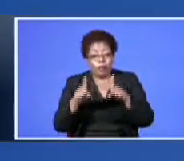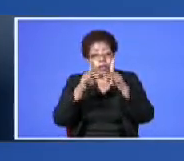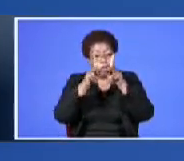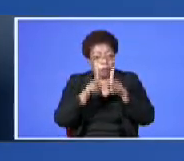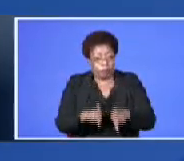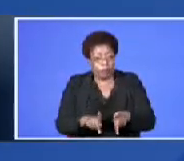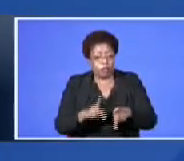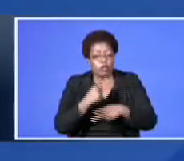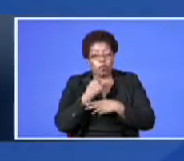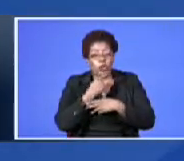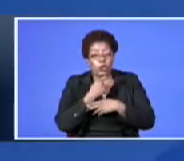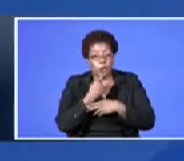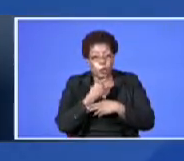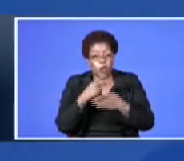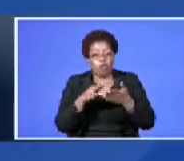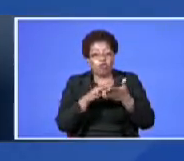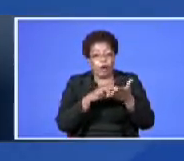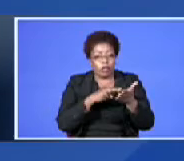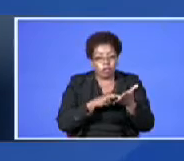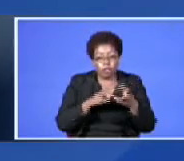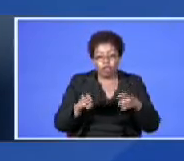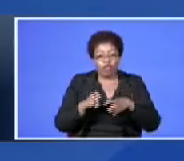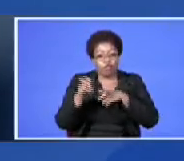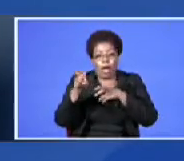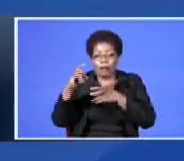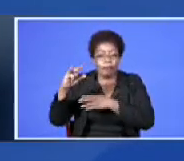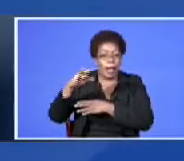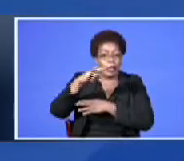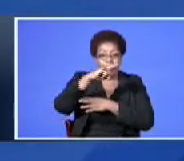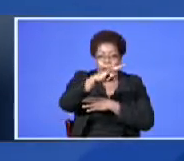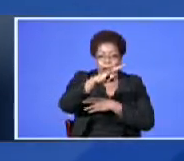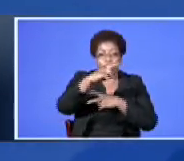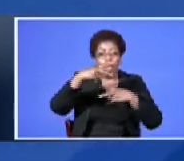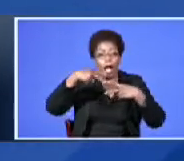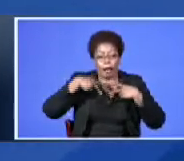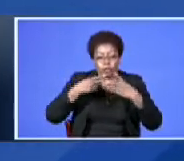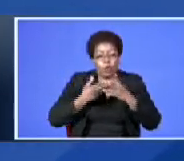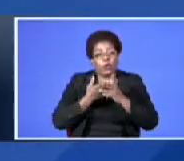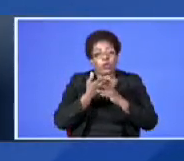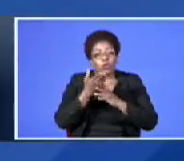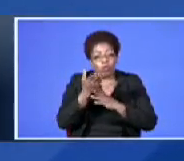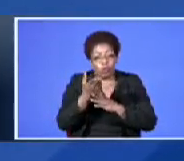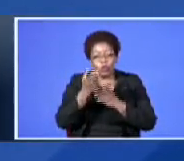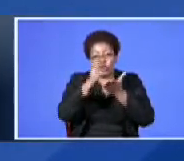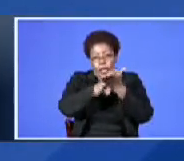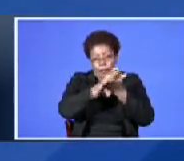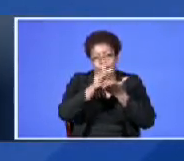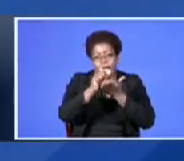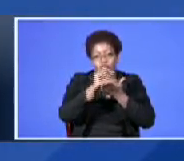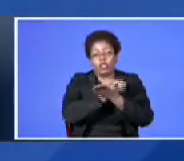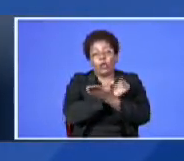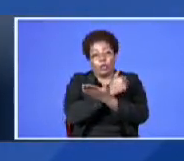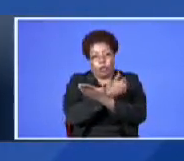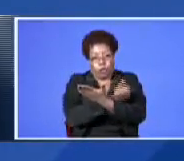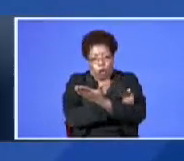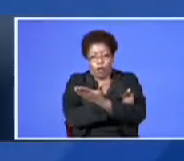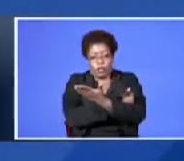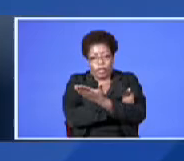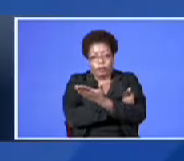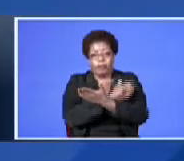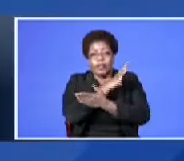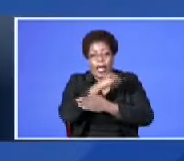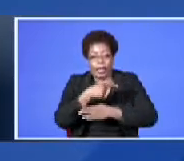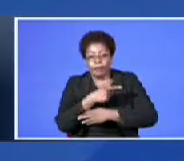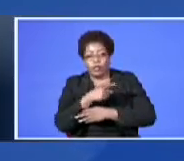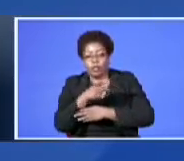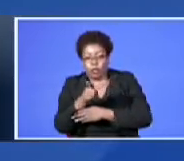persons who are registering to travel by air would still have to go through the Bahamas Civil Aviation Authority, and those who are looking